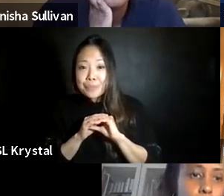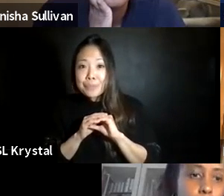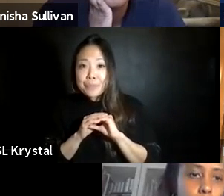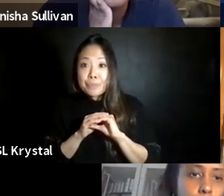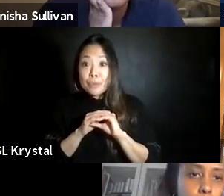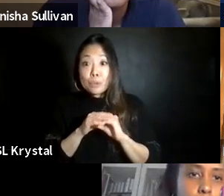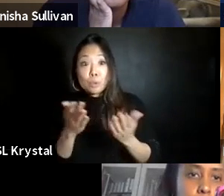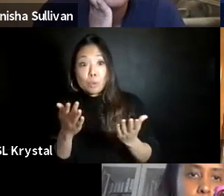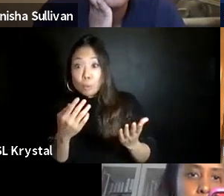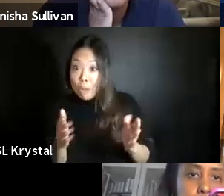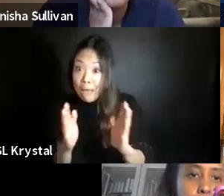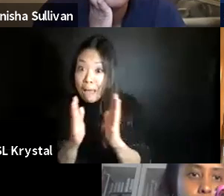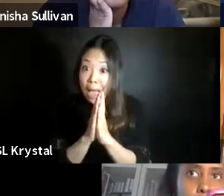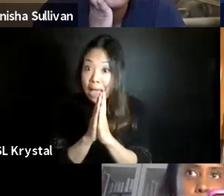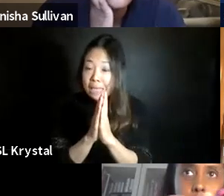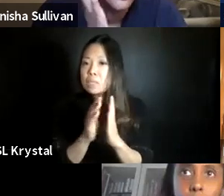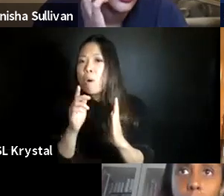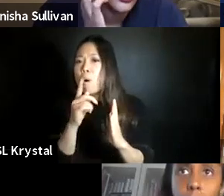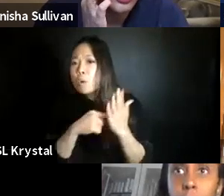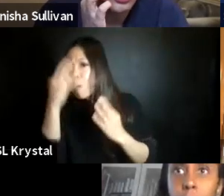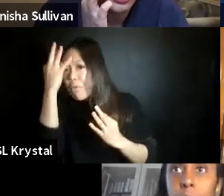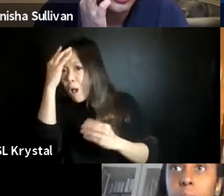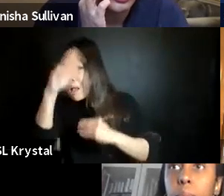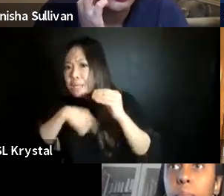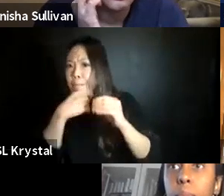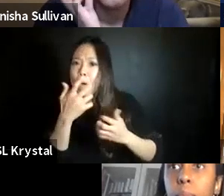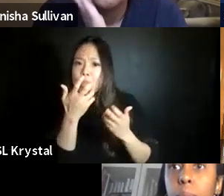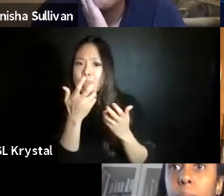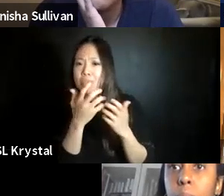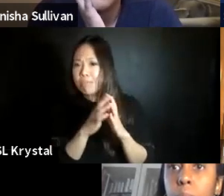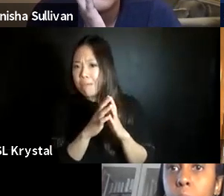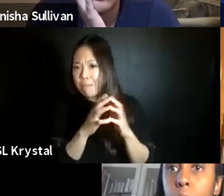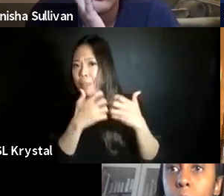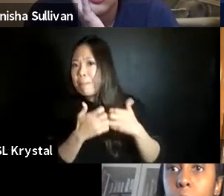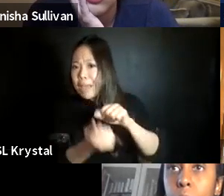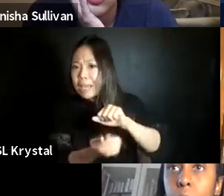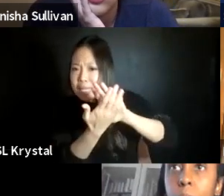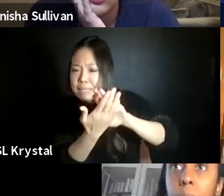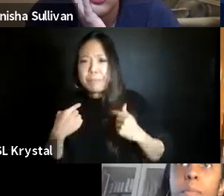response would be, well, which years? I think people may have a different